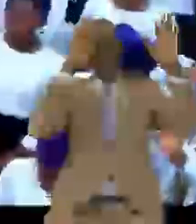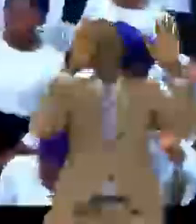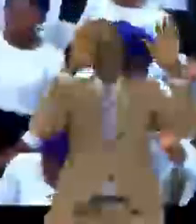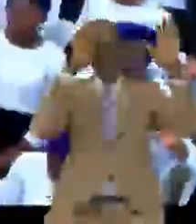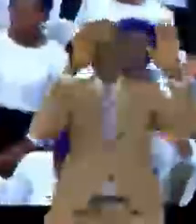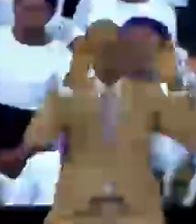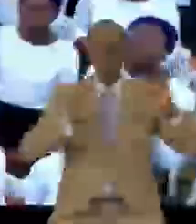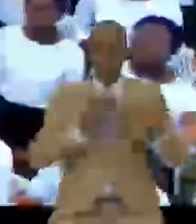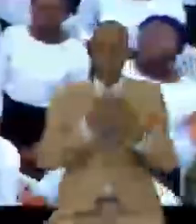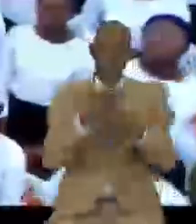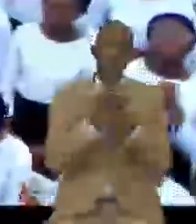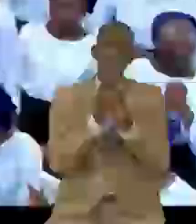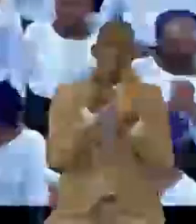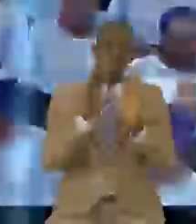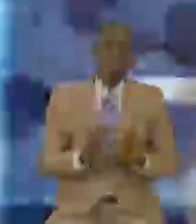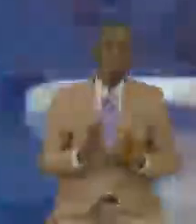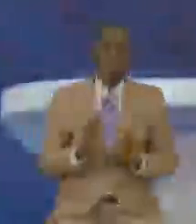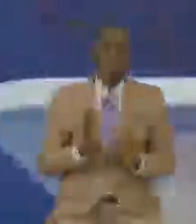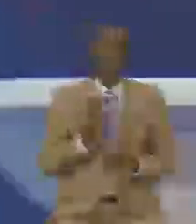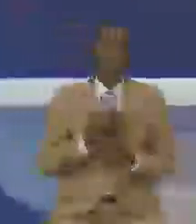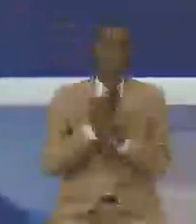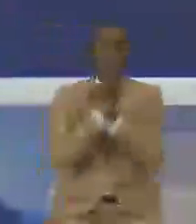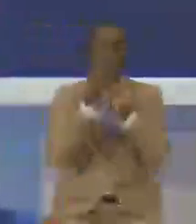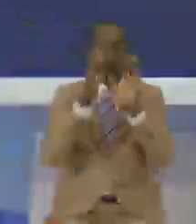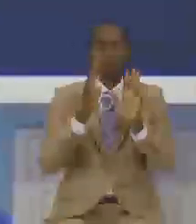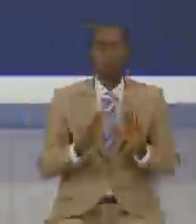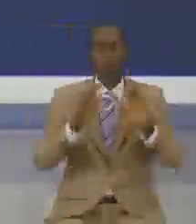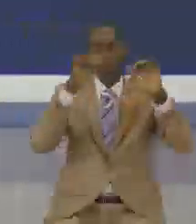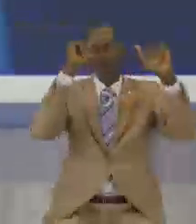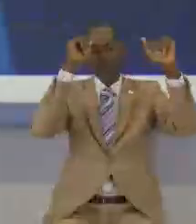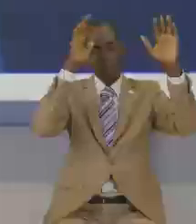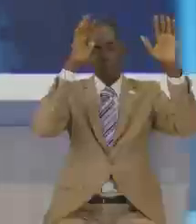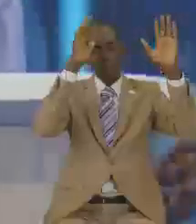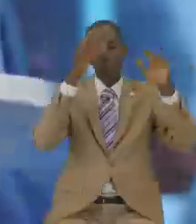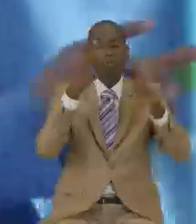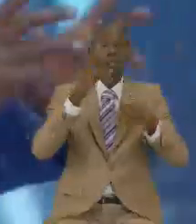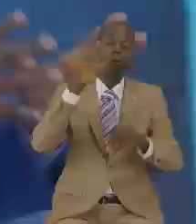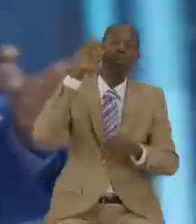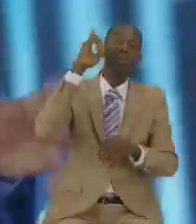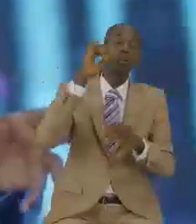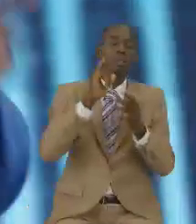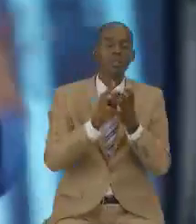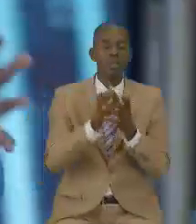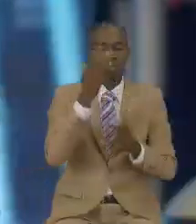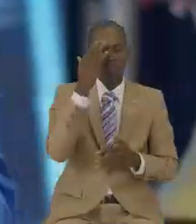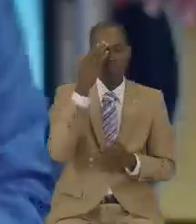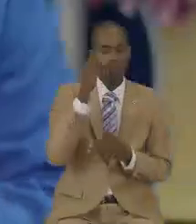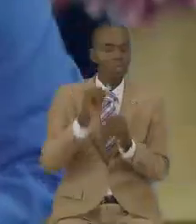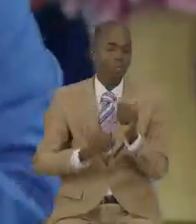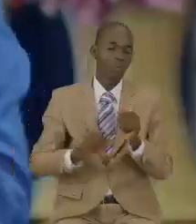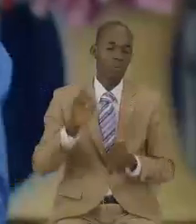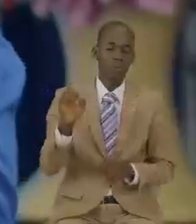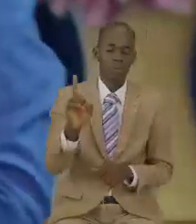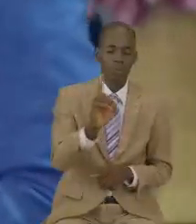our creator, our redeemer, Father, the one that knows everyone